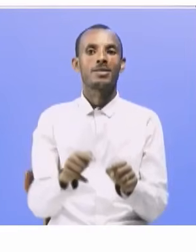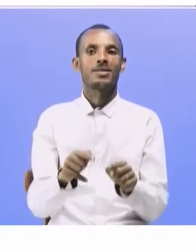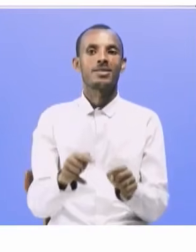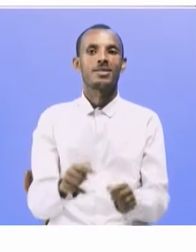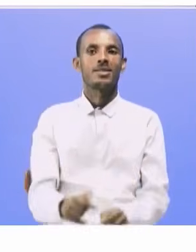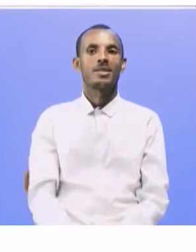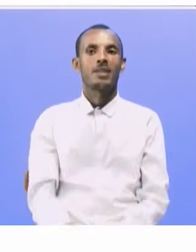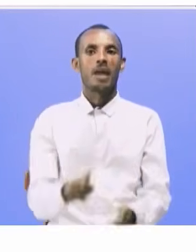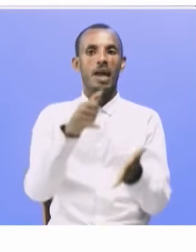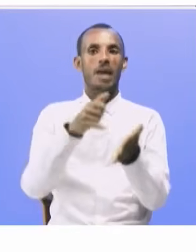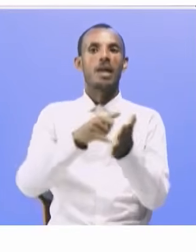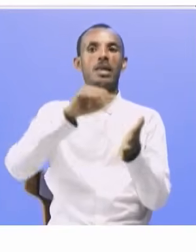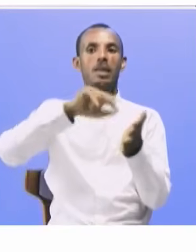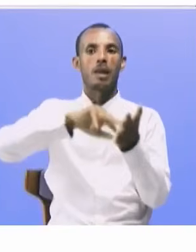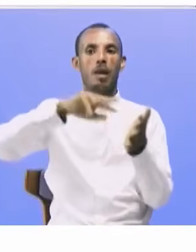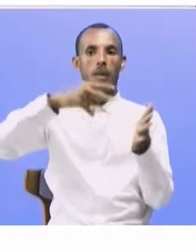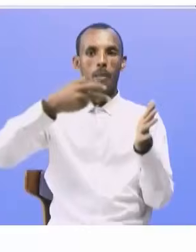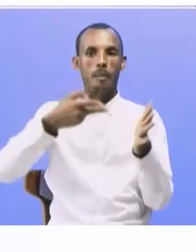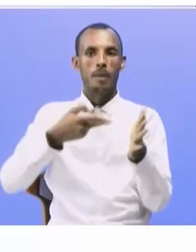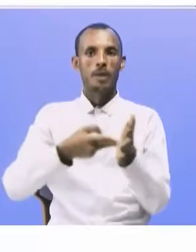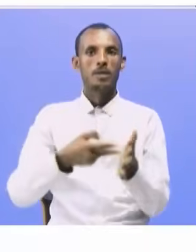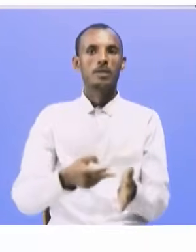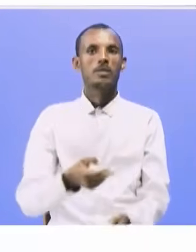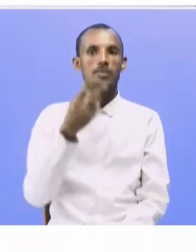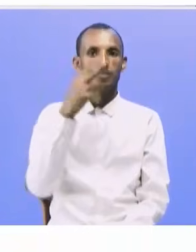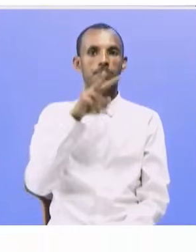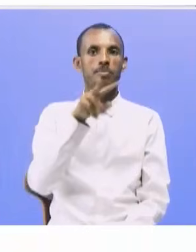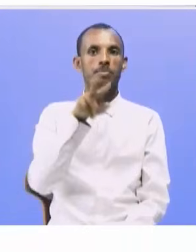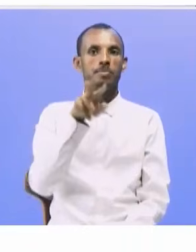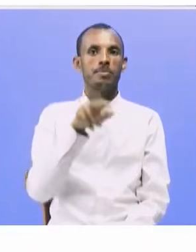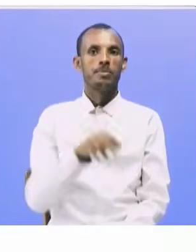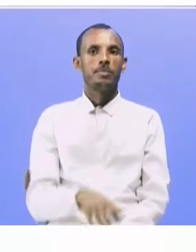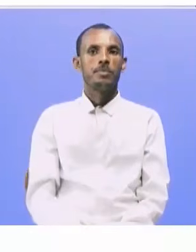braces, that means the symbol this one,